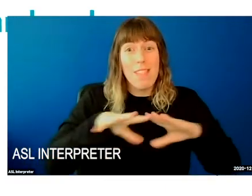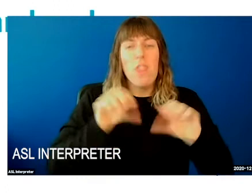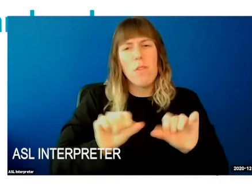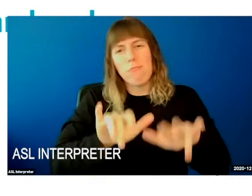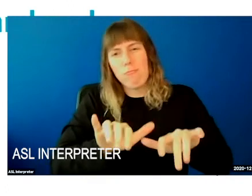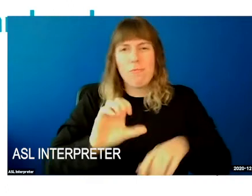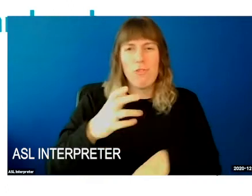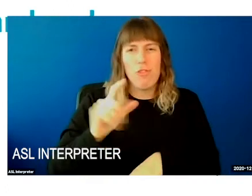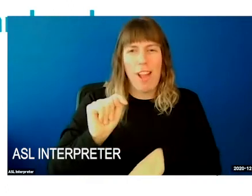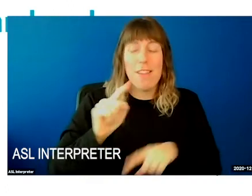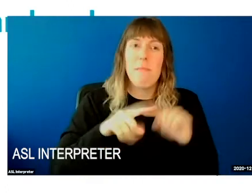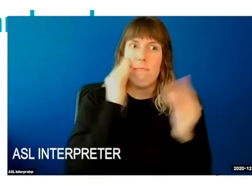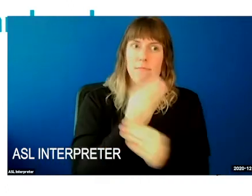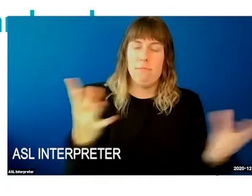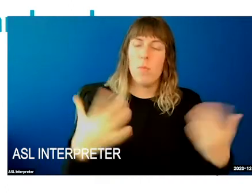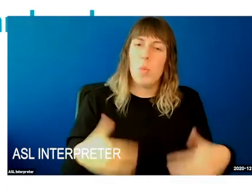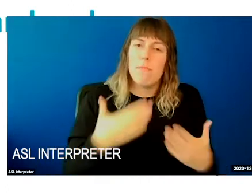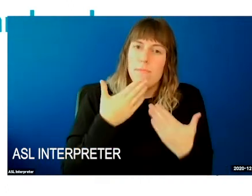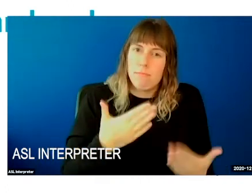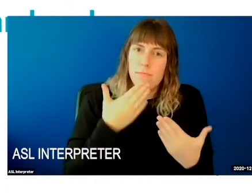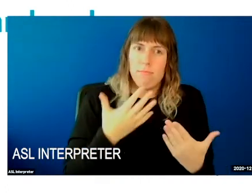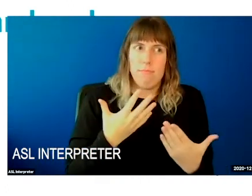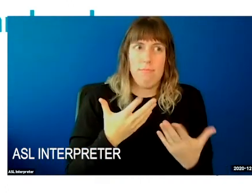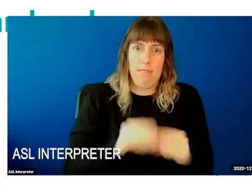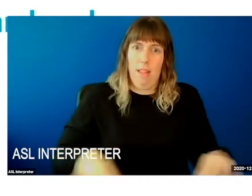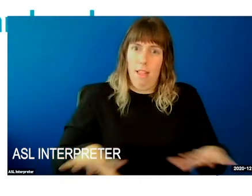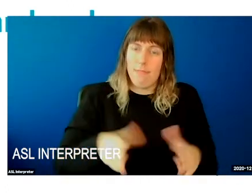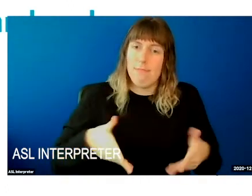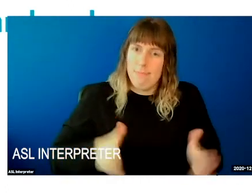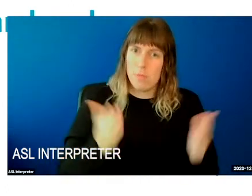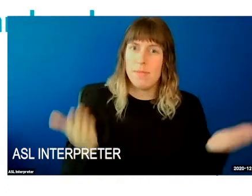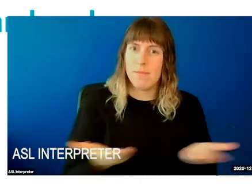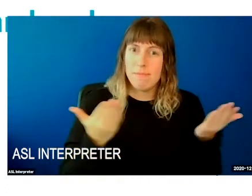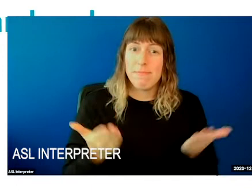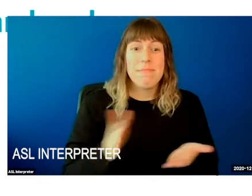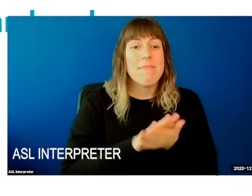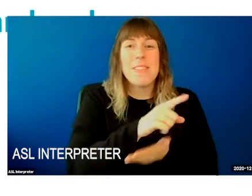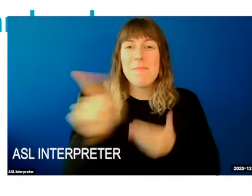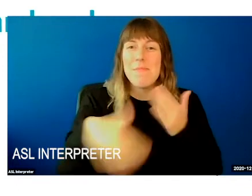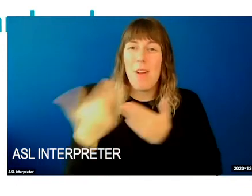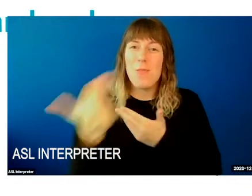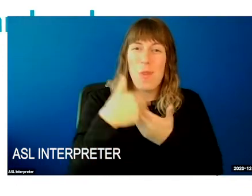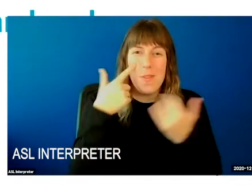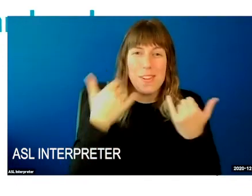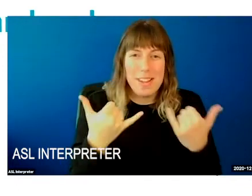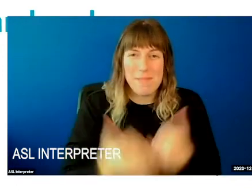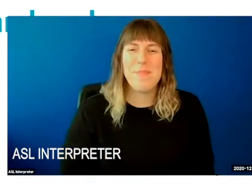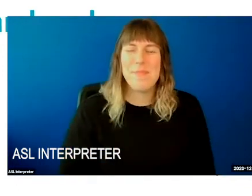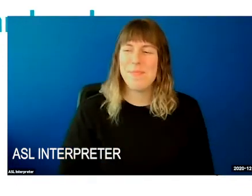in the chat box where you're joining from, but we just want to say that we're grateful to be here and to be able to have you join us